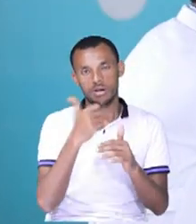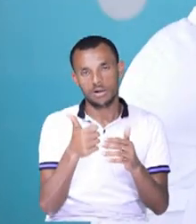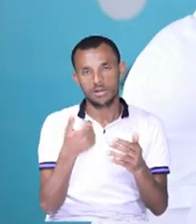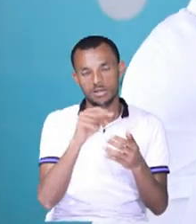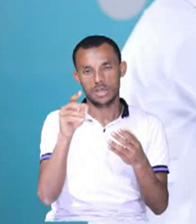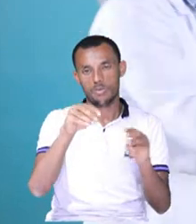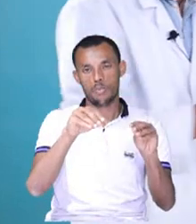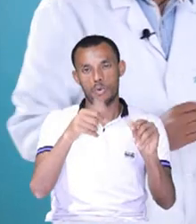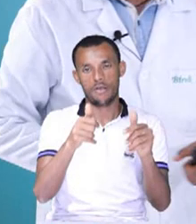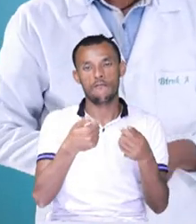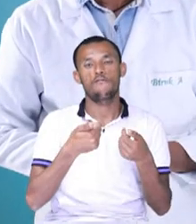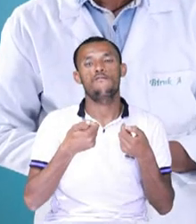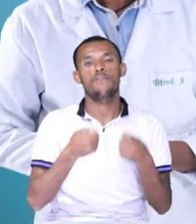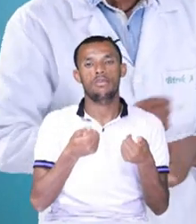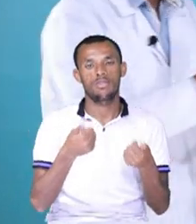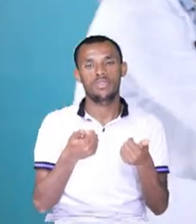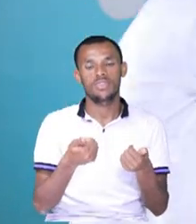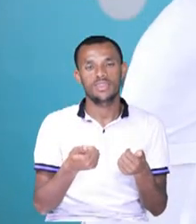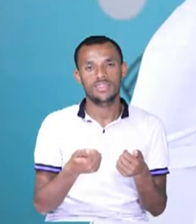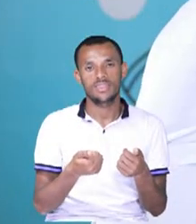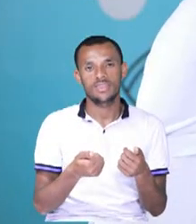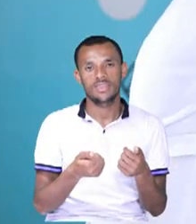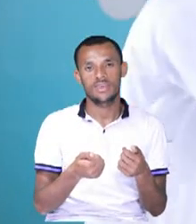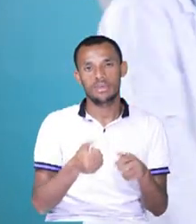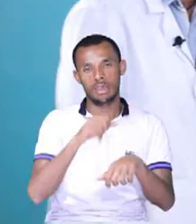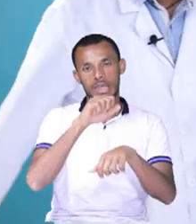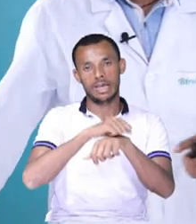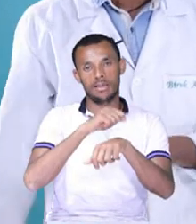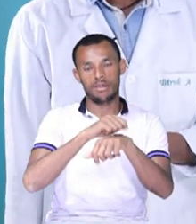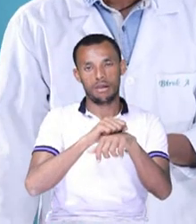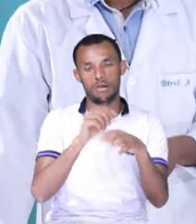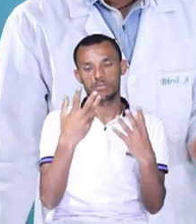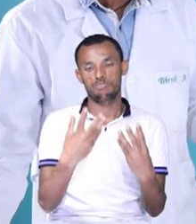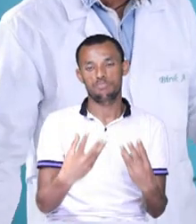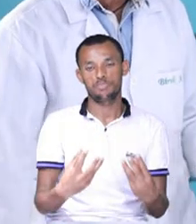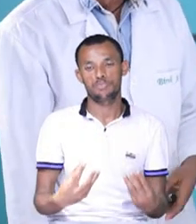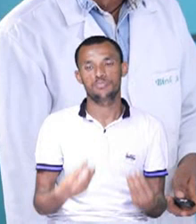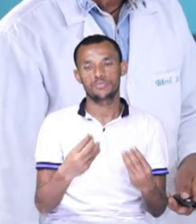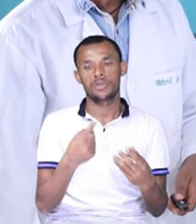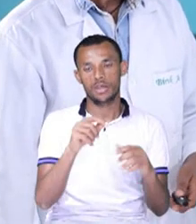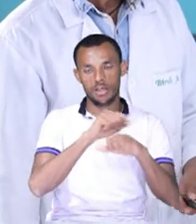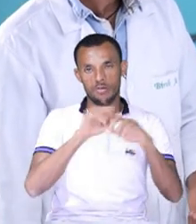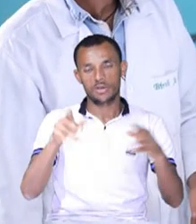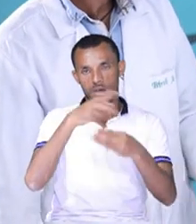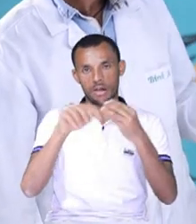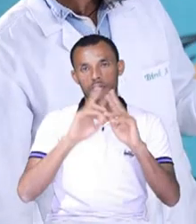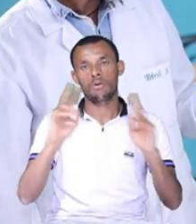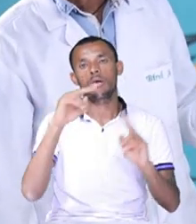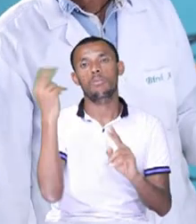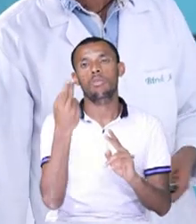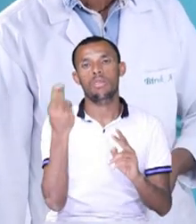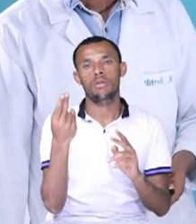The powder one is the faster the reaction. The crystal one is the slower the reaction. Therefore, surface area is very